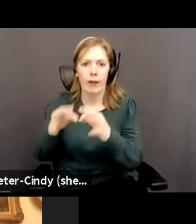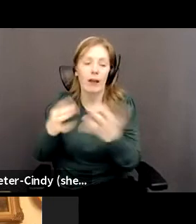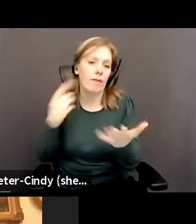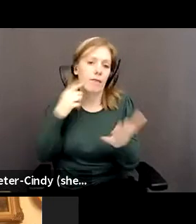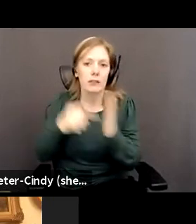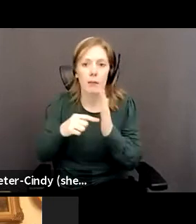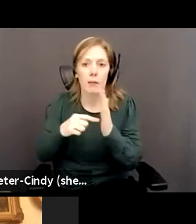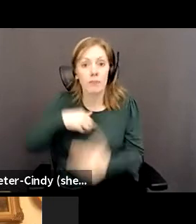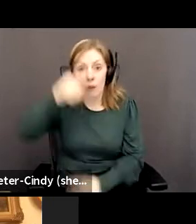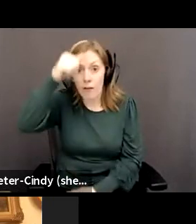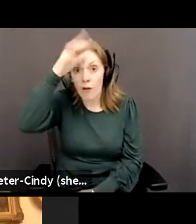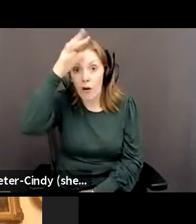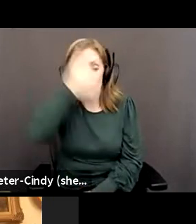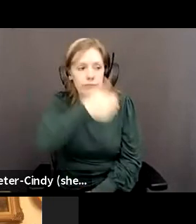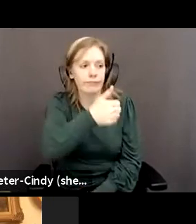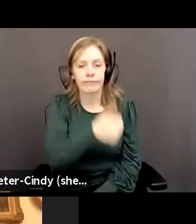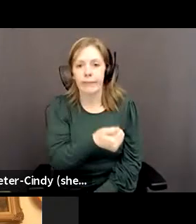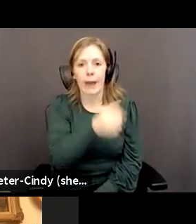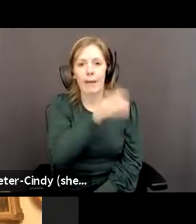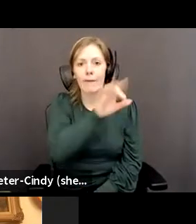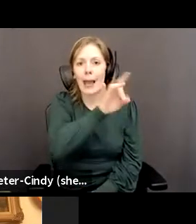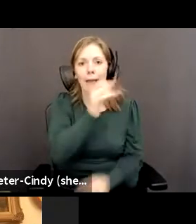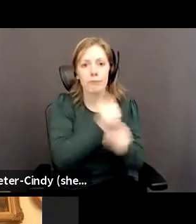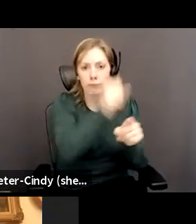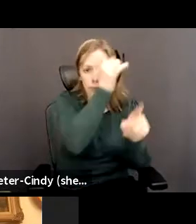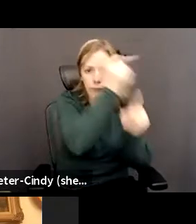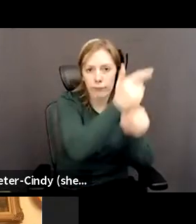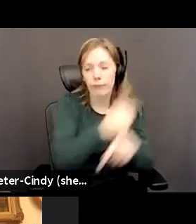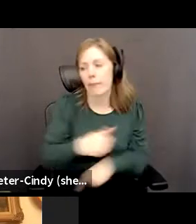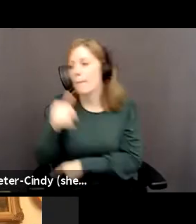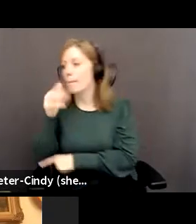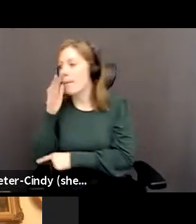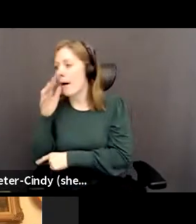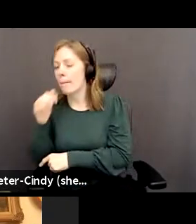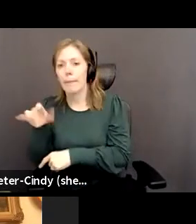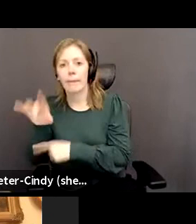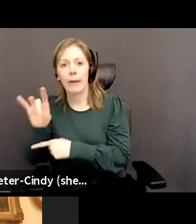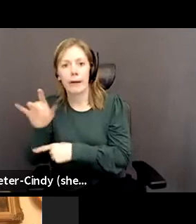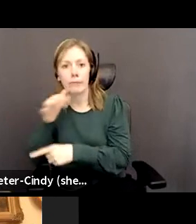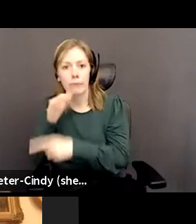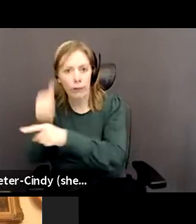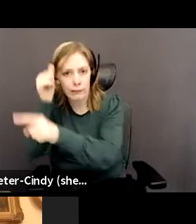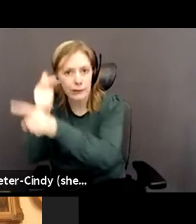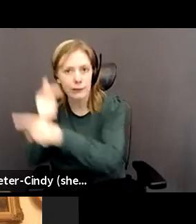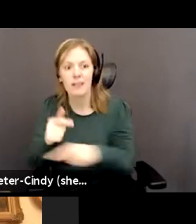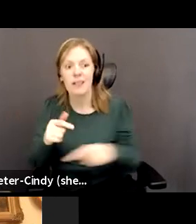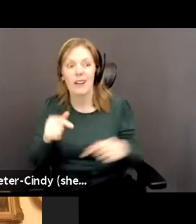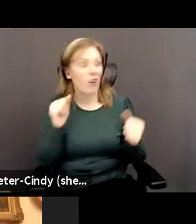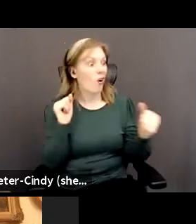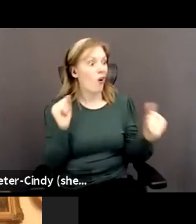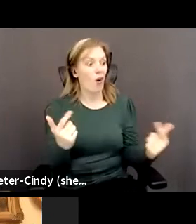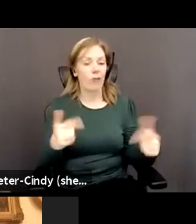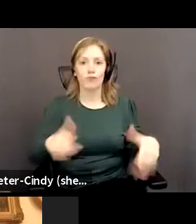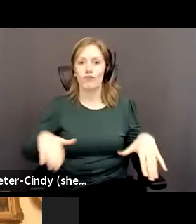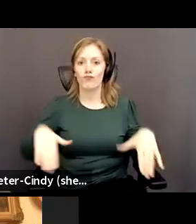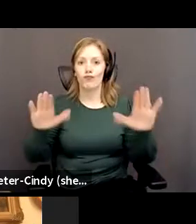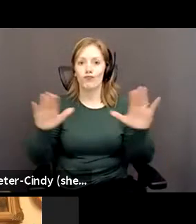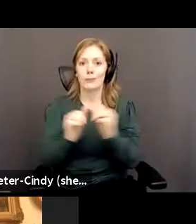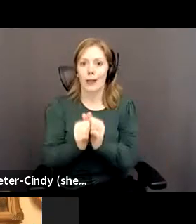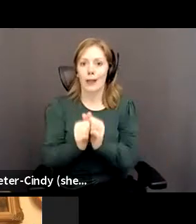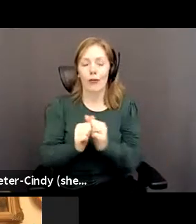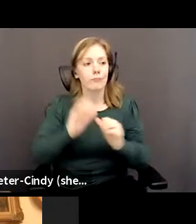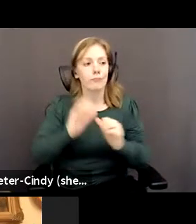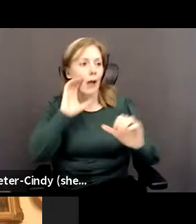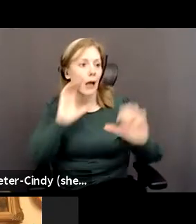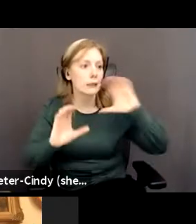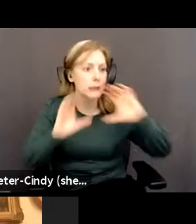8 siblings, my mom has 5 siblings, and they all grew up together with other uncles and cousins. And like, you know, like they, you know, I came up from